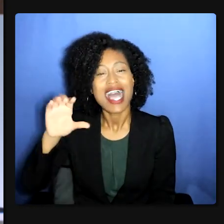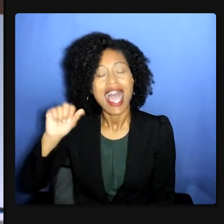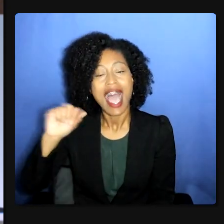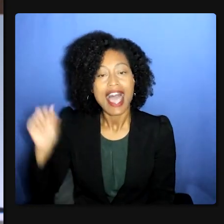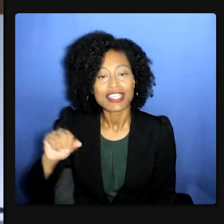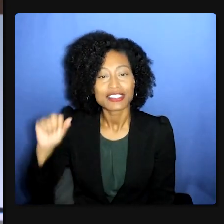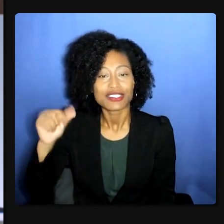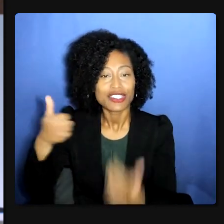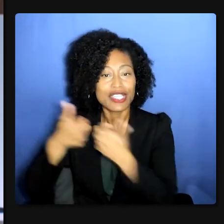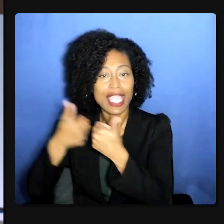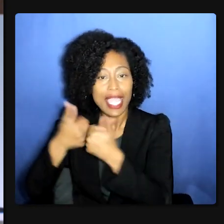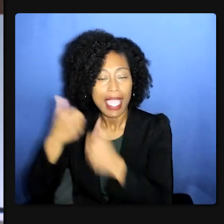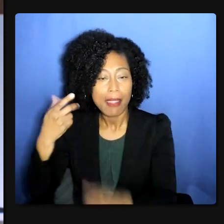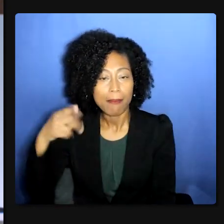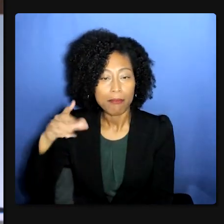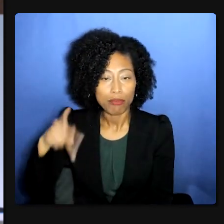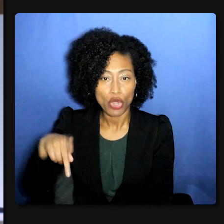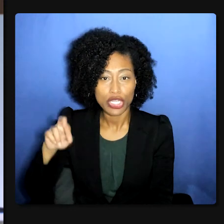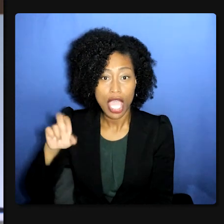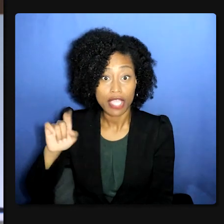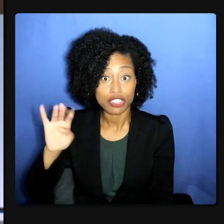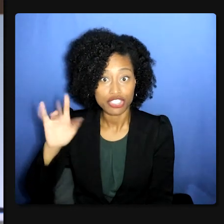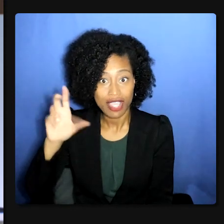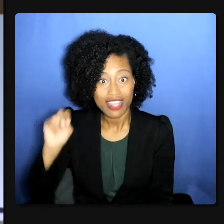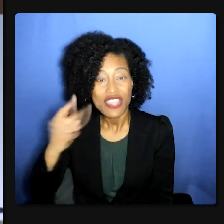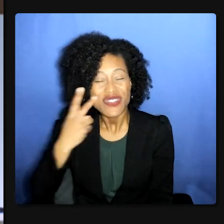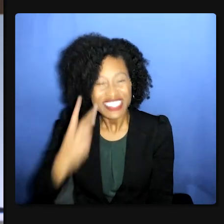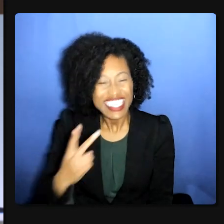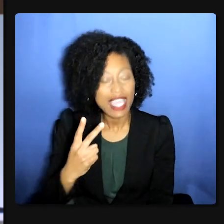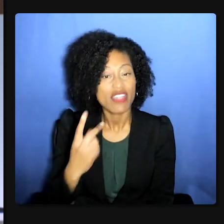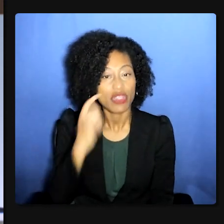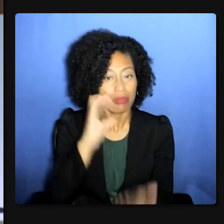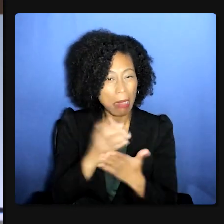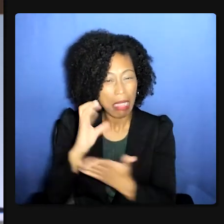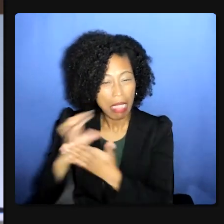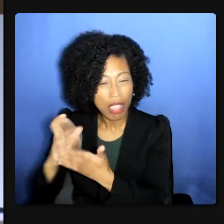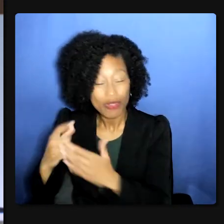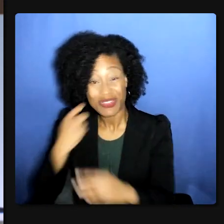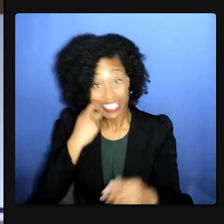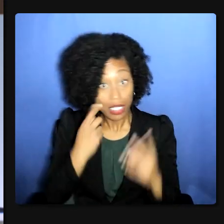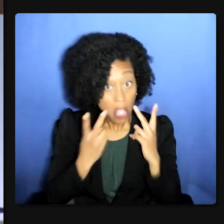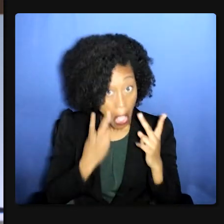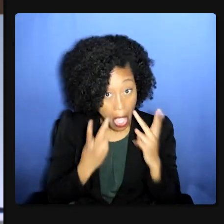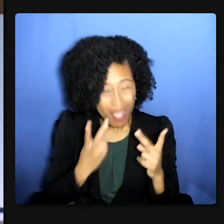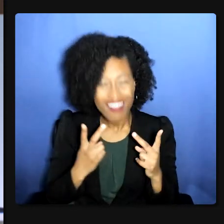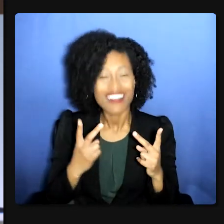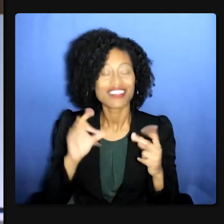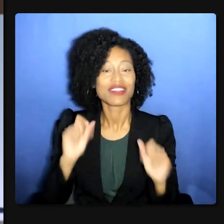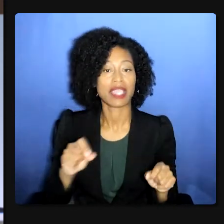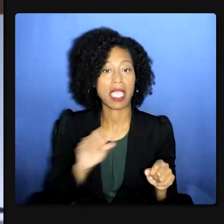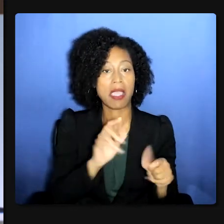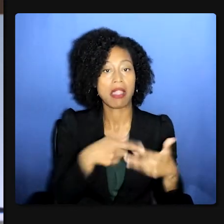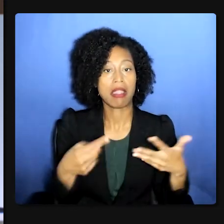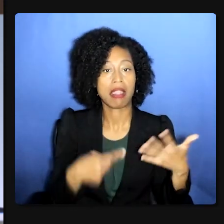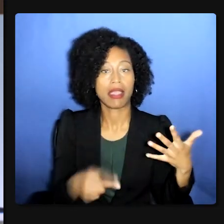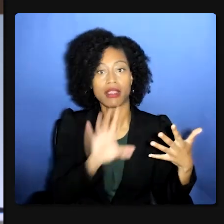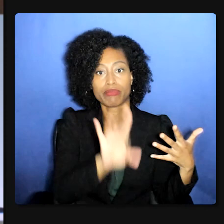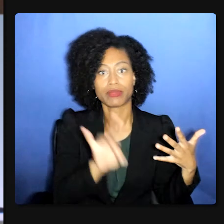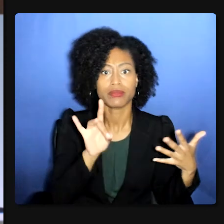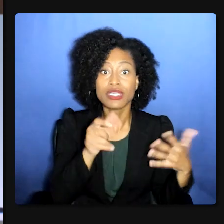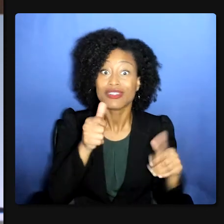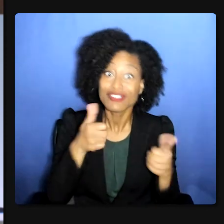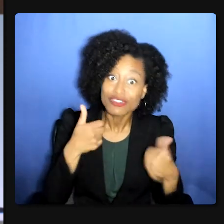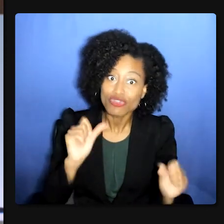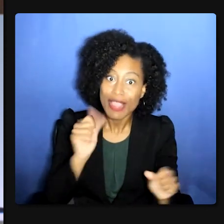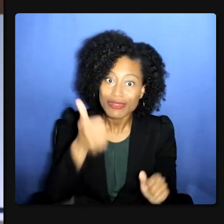aka.ms/Azure Game Production, where you'll find documentation for the pipeline you saw in this session, ready for you to try out, plus links to all the information and case studies